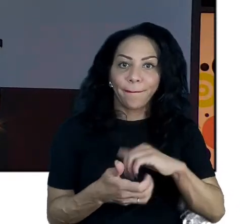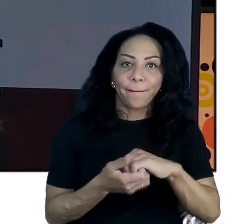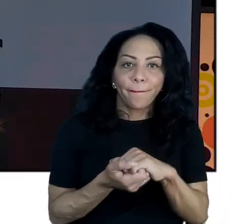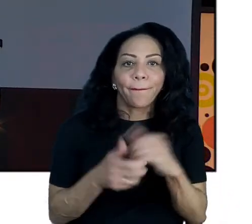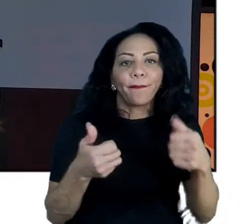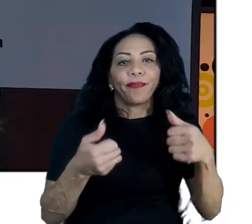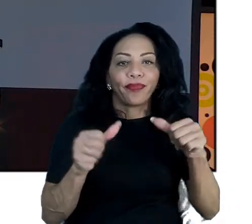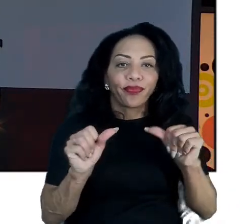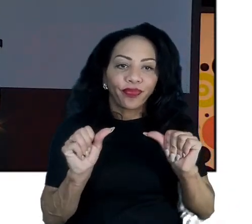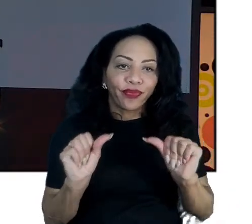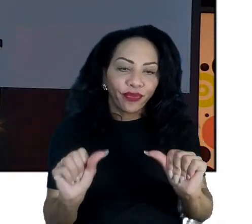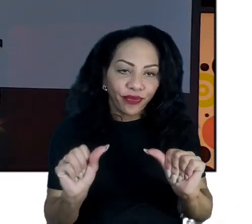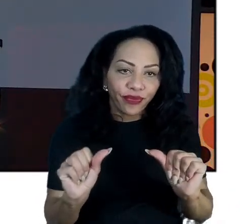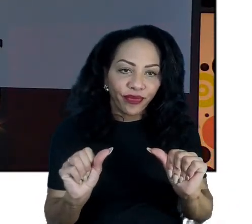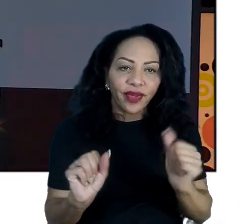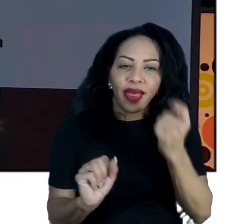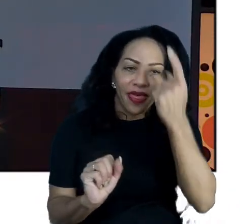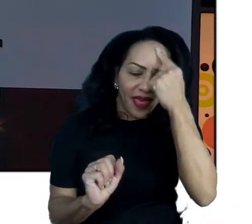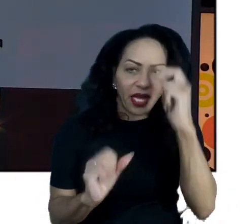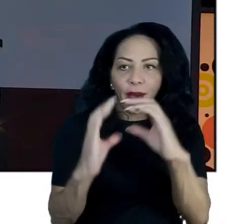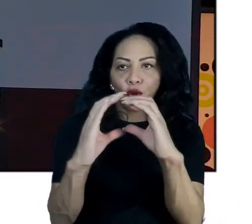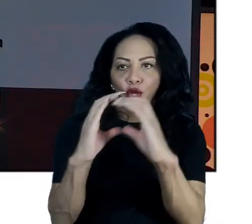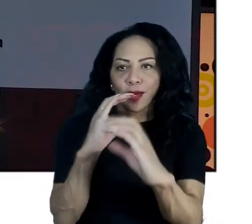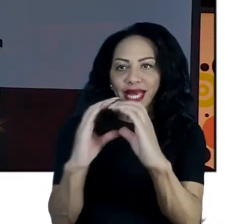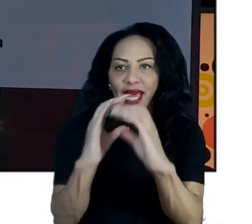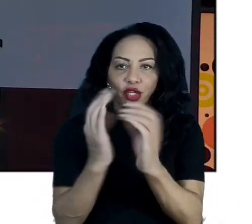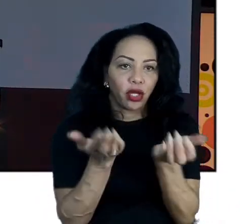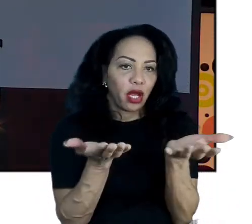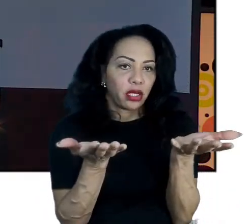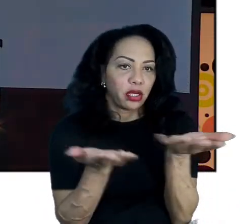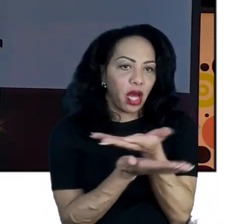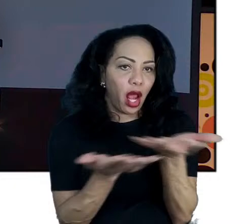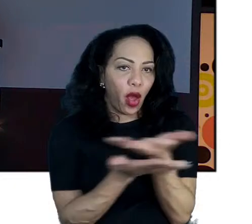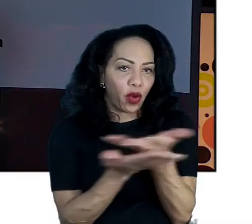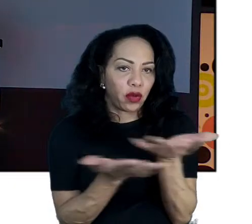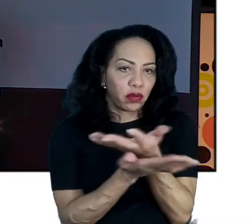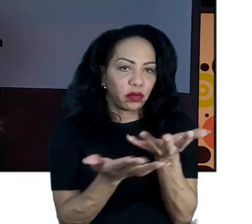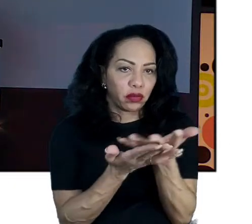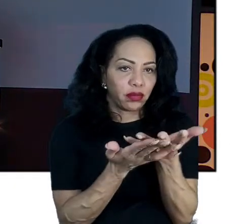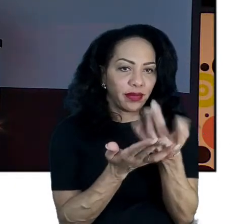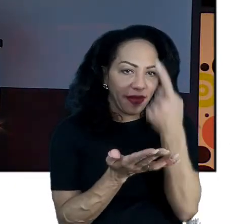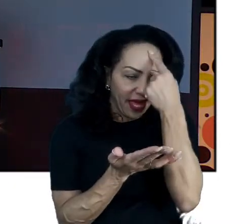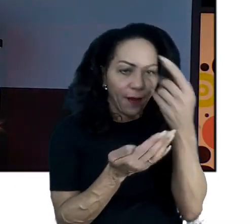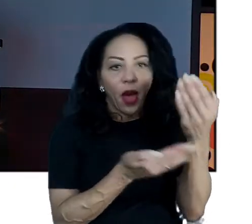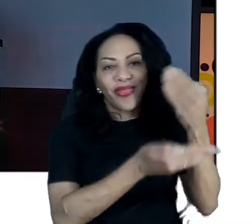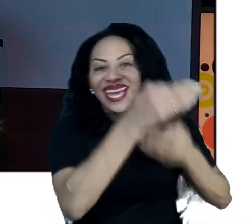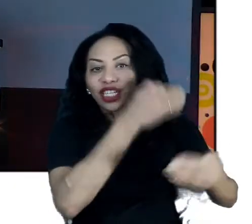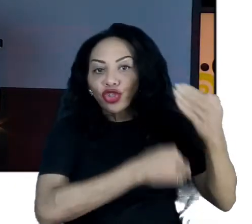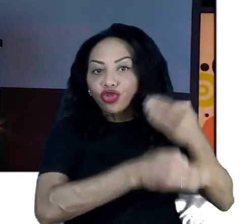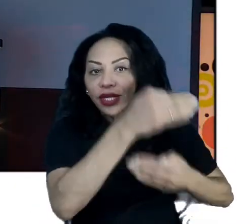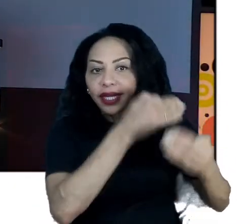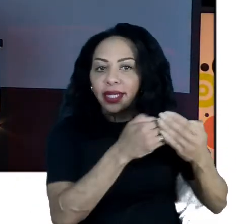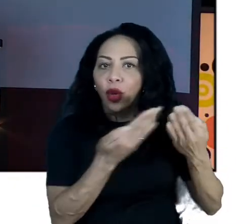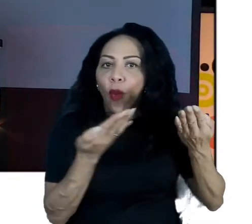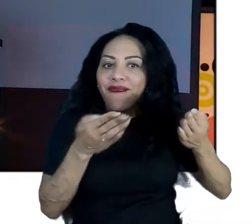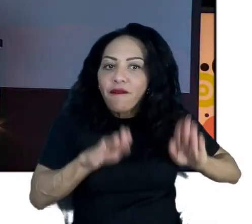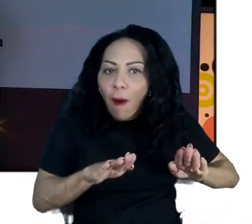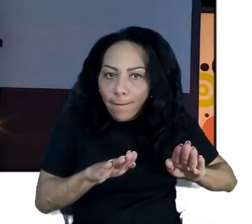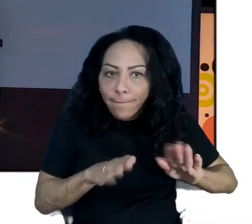looking at communication and dialogue, the history of that, the traces of that. And also,